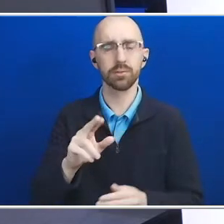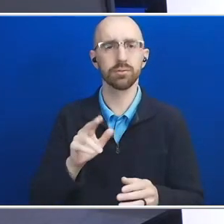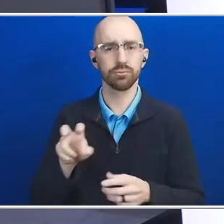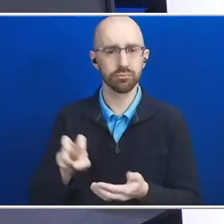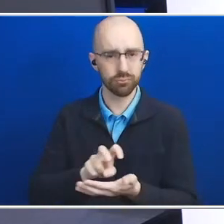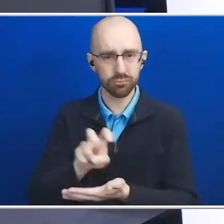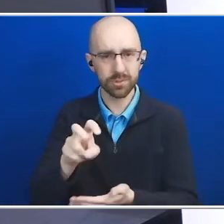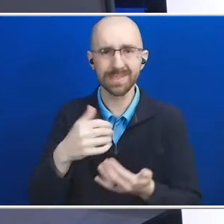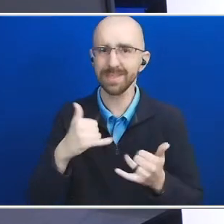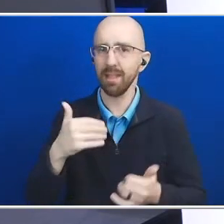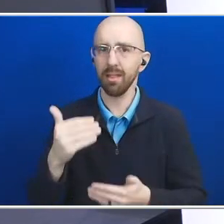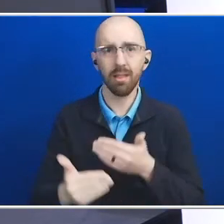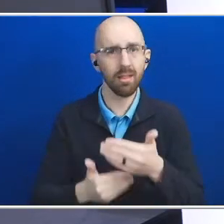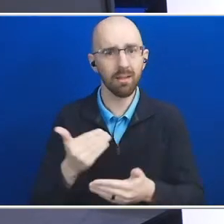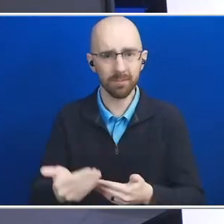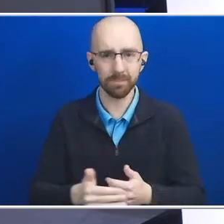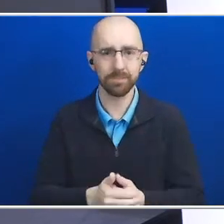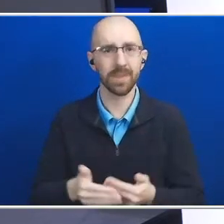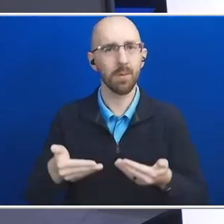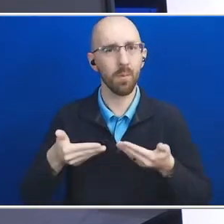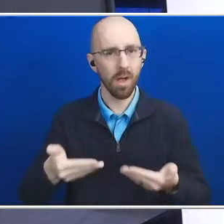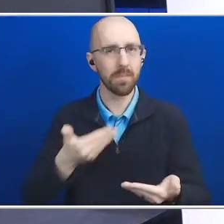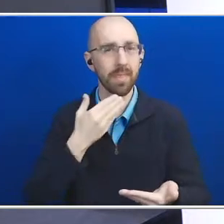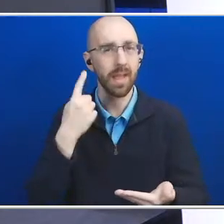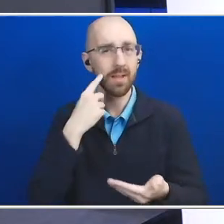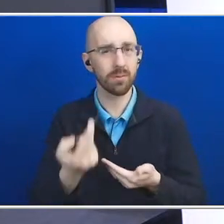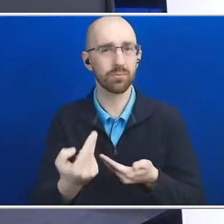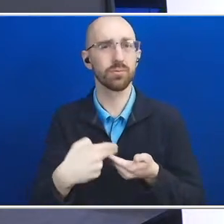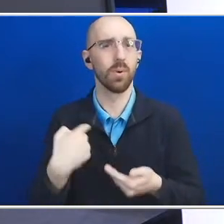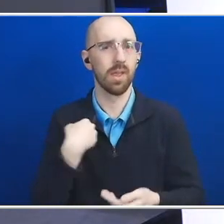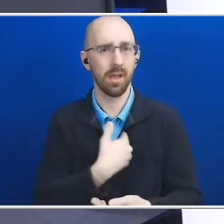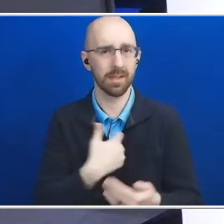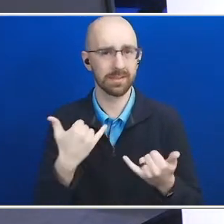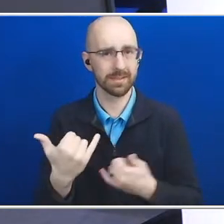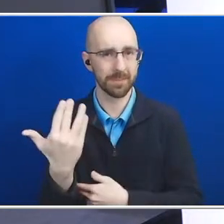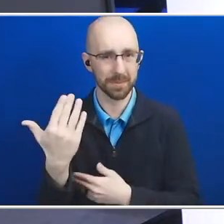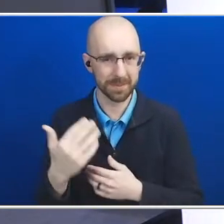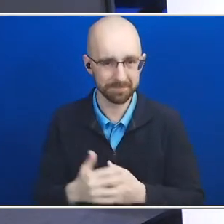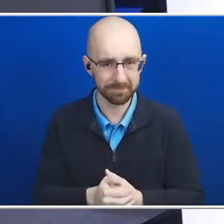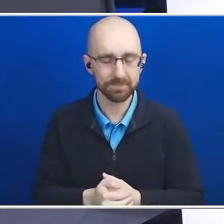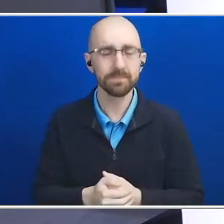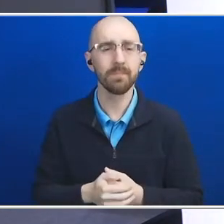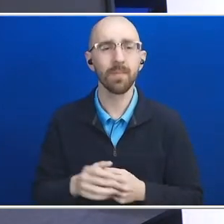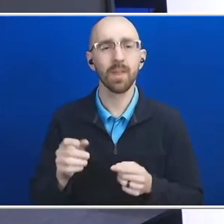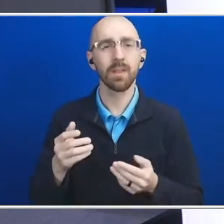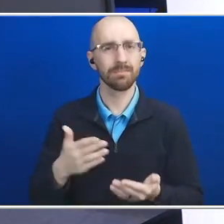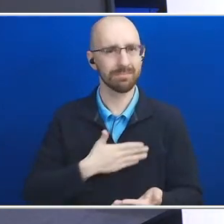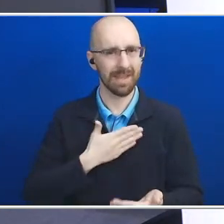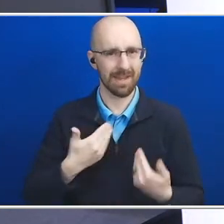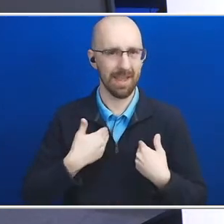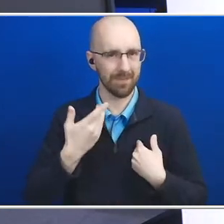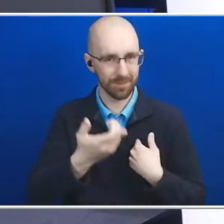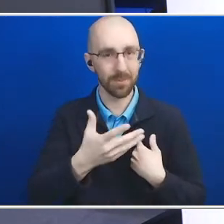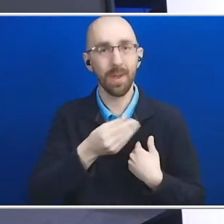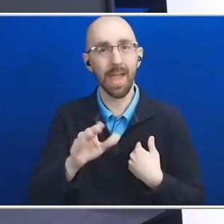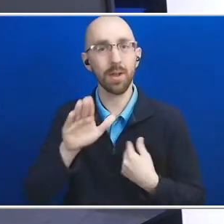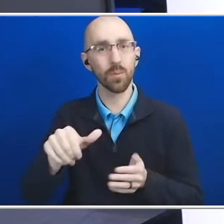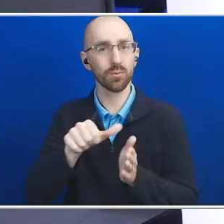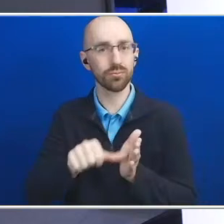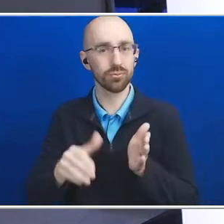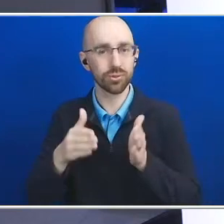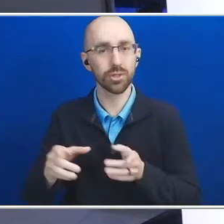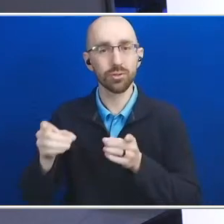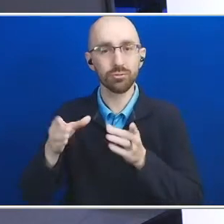underway. Welcome and thank you so much for being here with us this morning. We're glad to have you along with your surgeon, the director of the